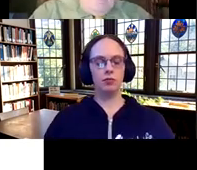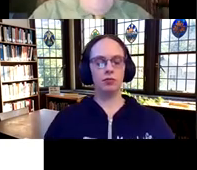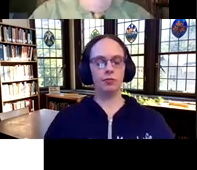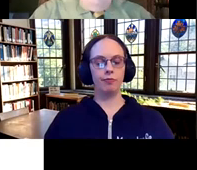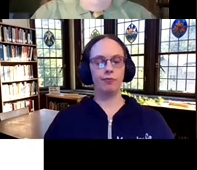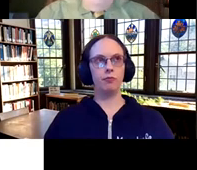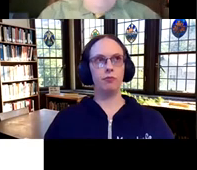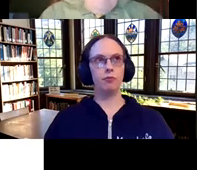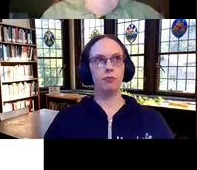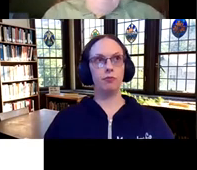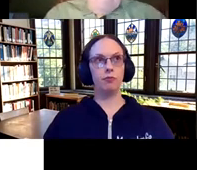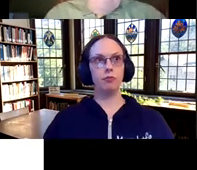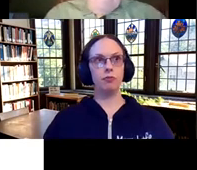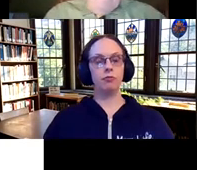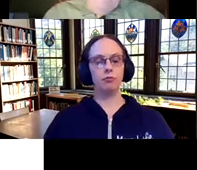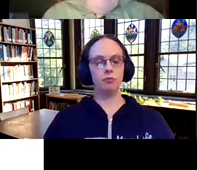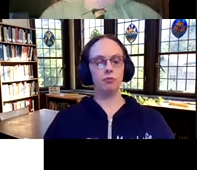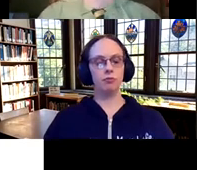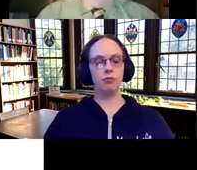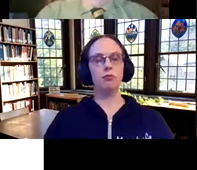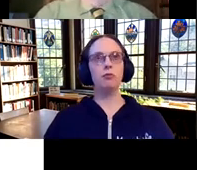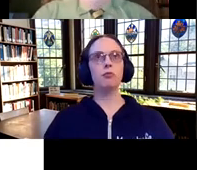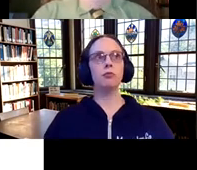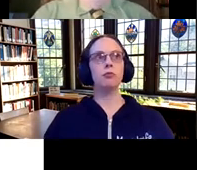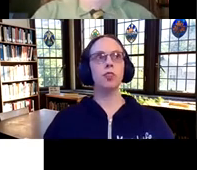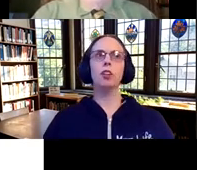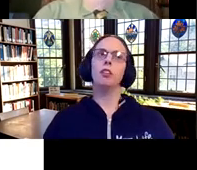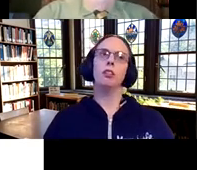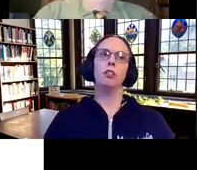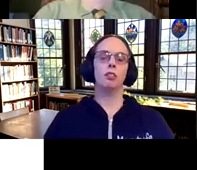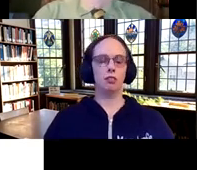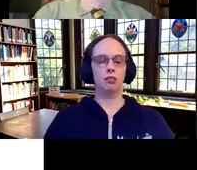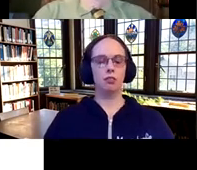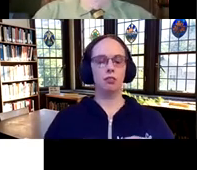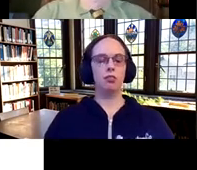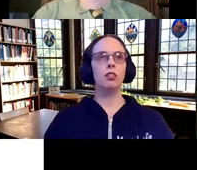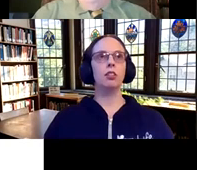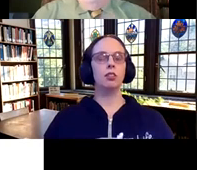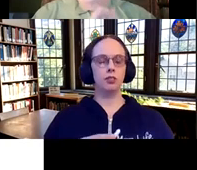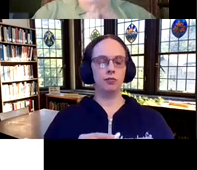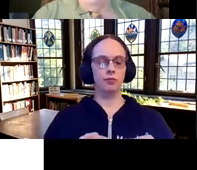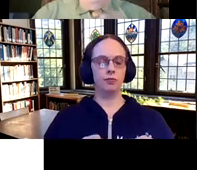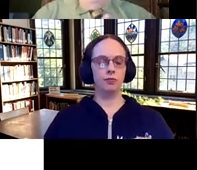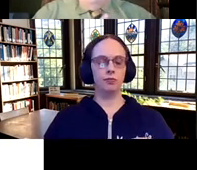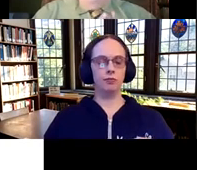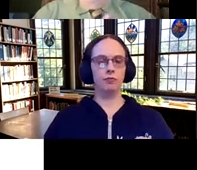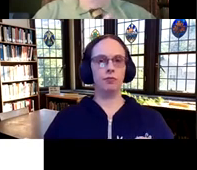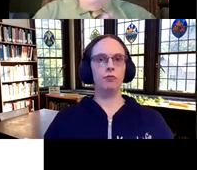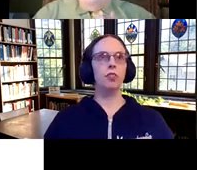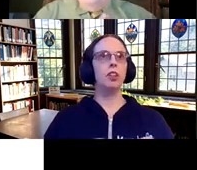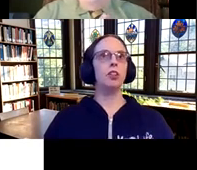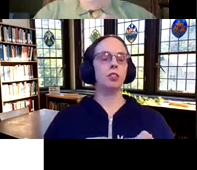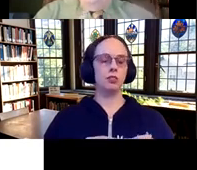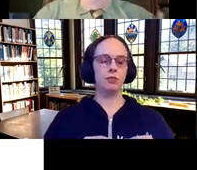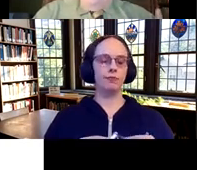campaigned and institutions that strangely were called normal schools. You may wonder about that because we're